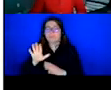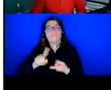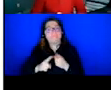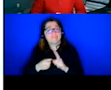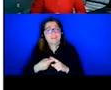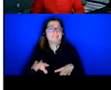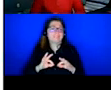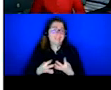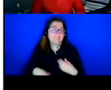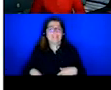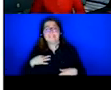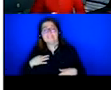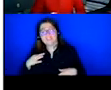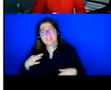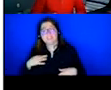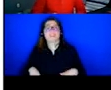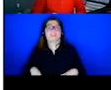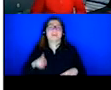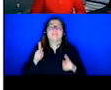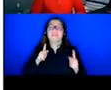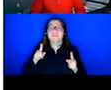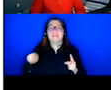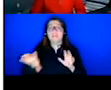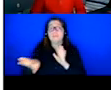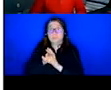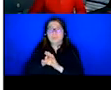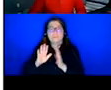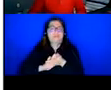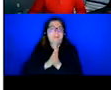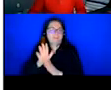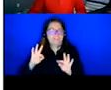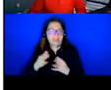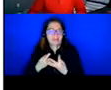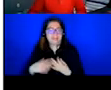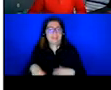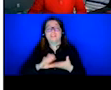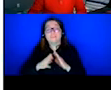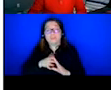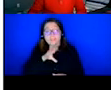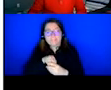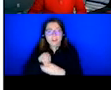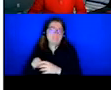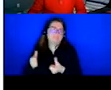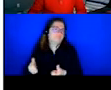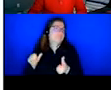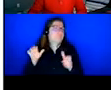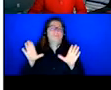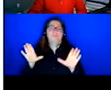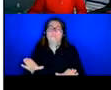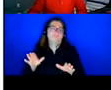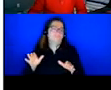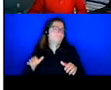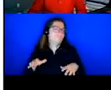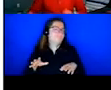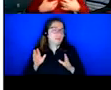your family, your chosen family, all the volunteering that you do, any community involvement as well? That's all great and important to understand as well,